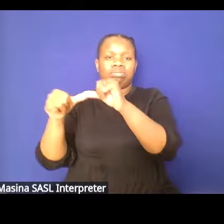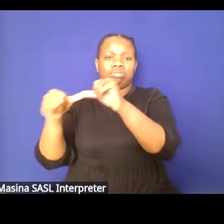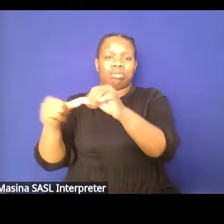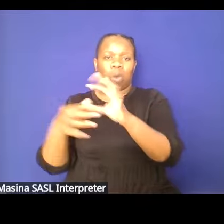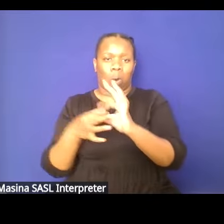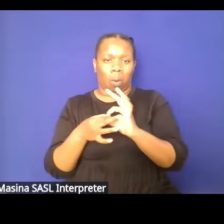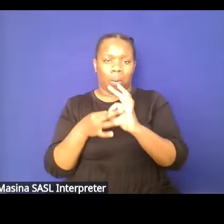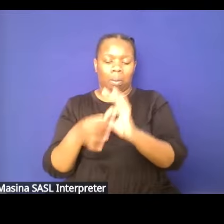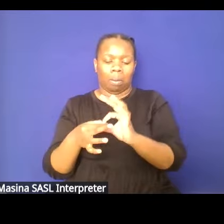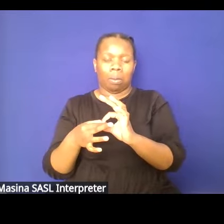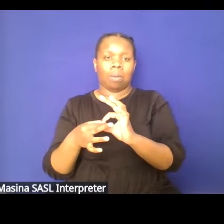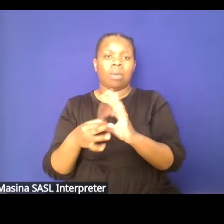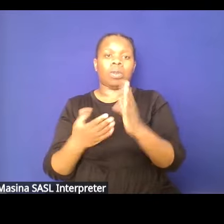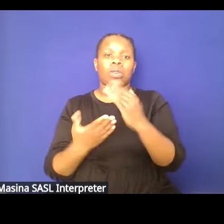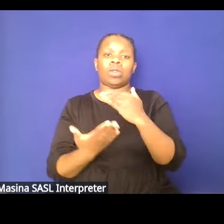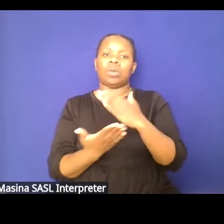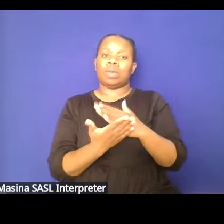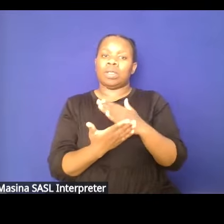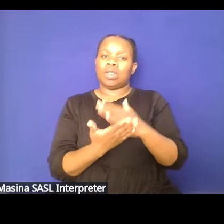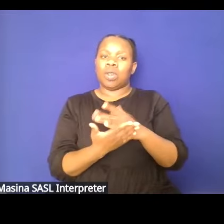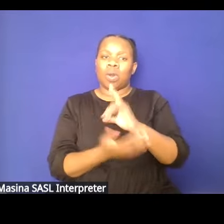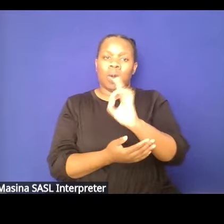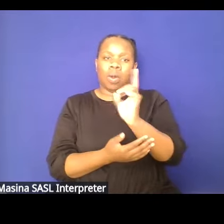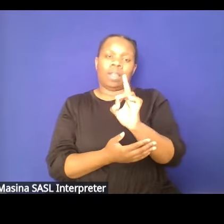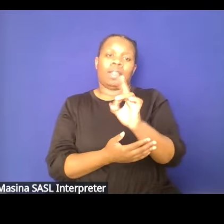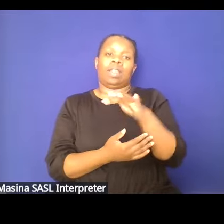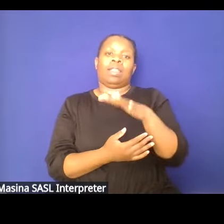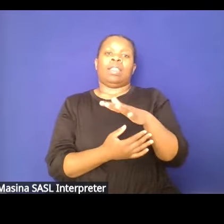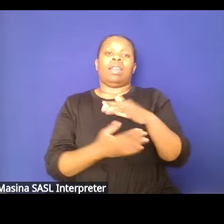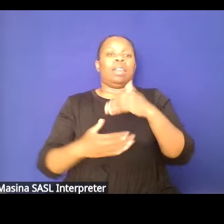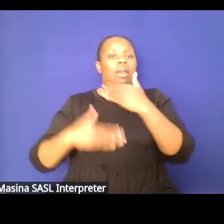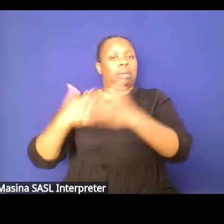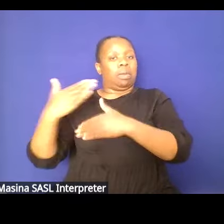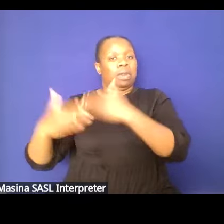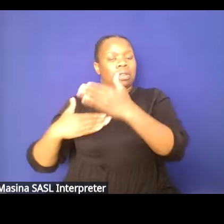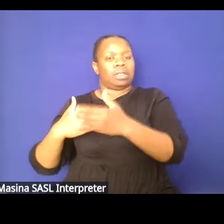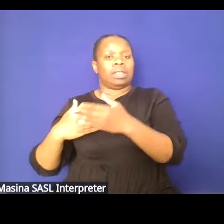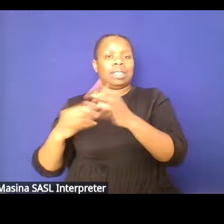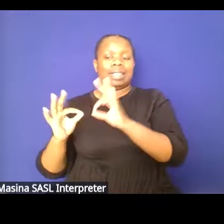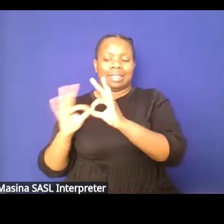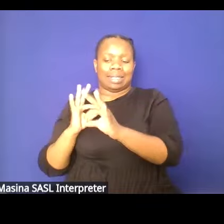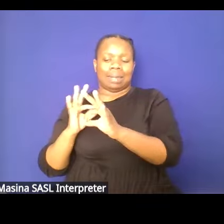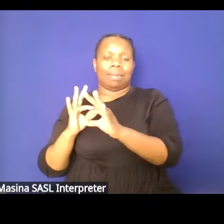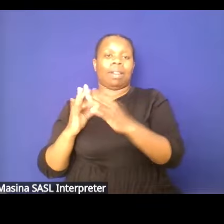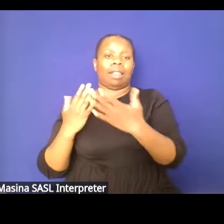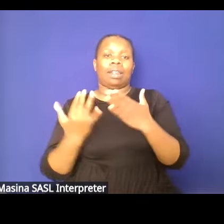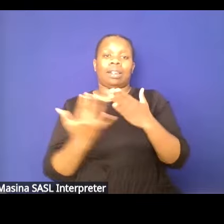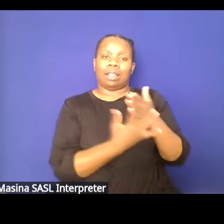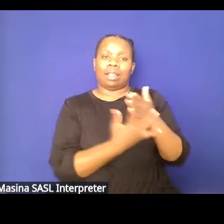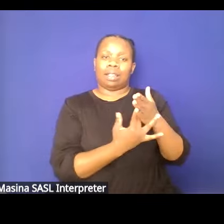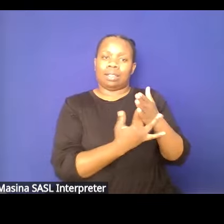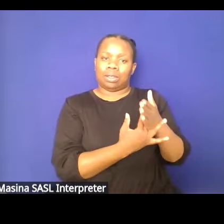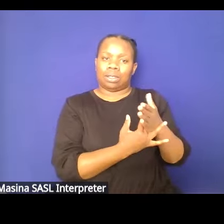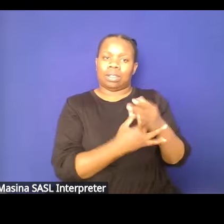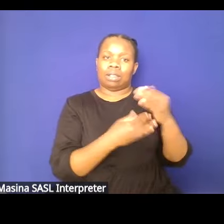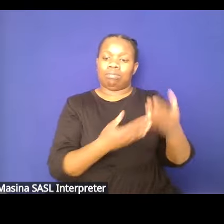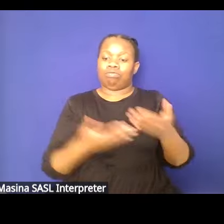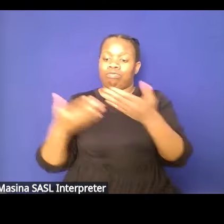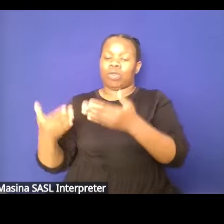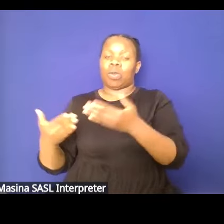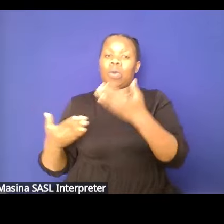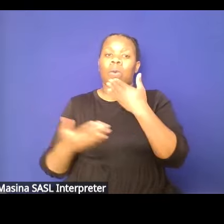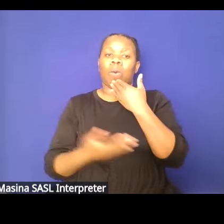the compliance process simpler and more accessible. We are now going to hand it over to Phumzile for